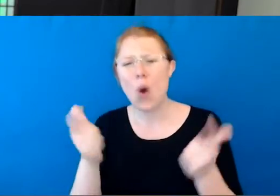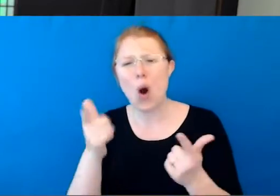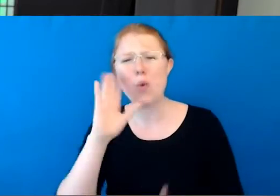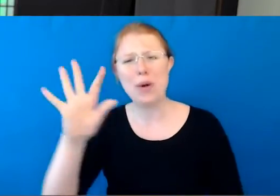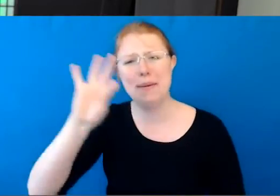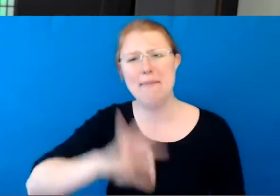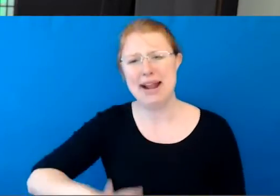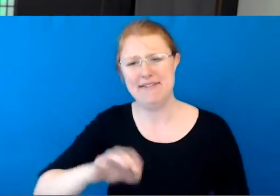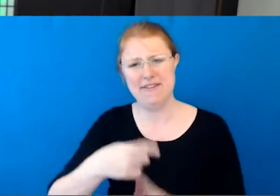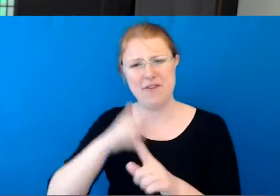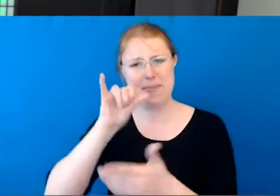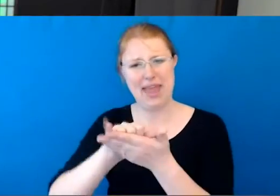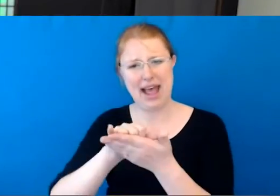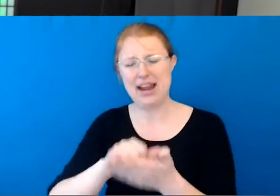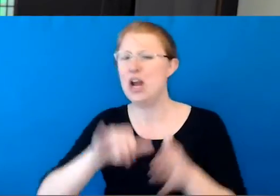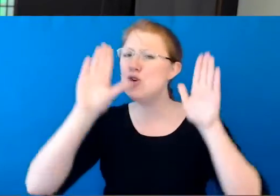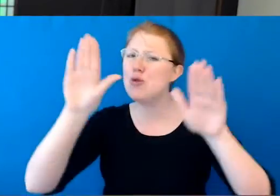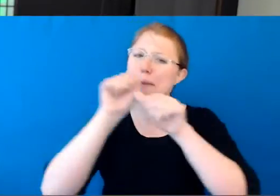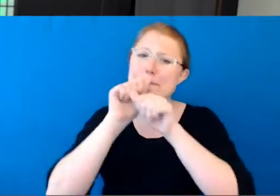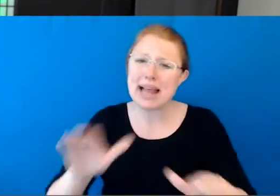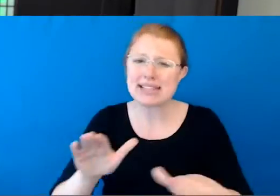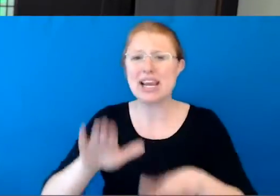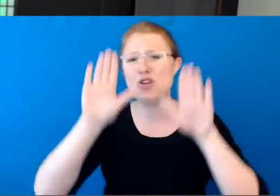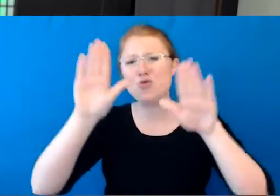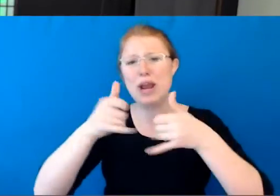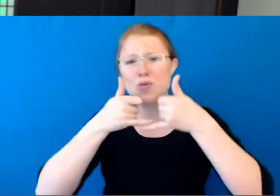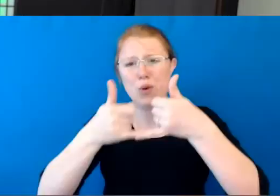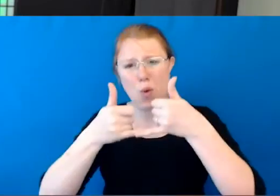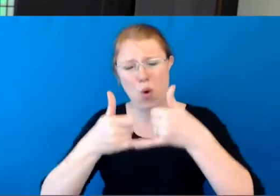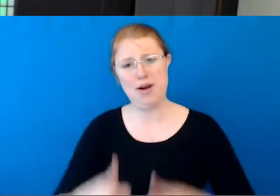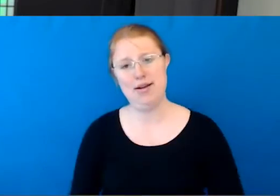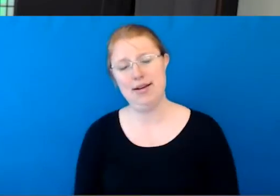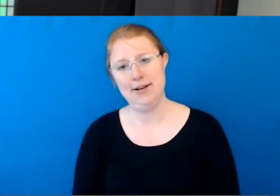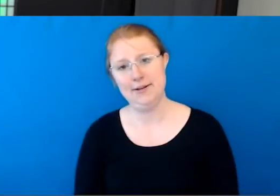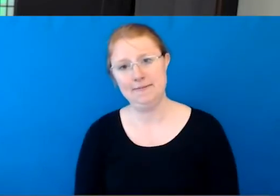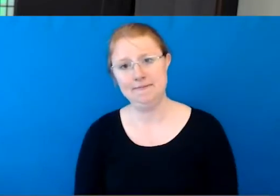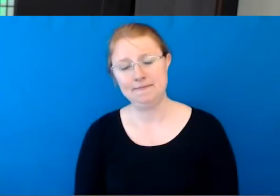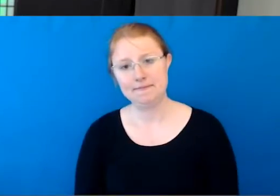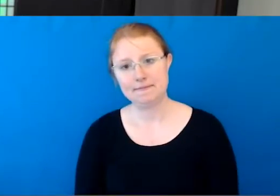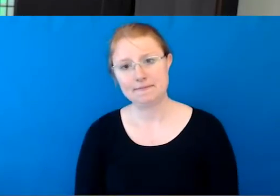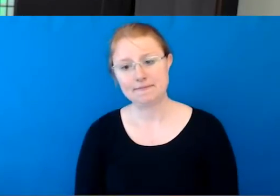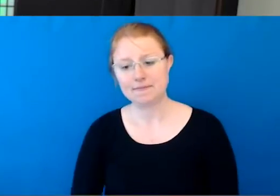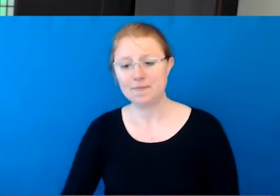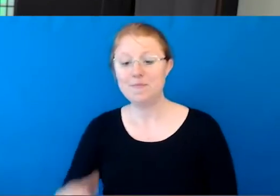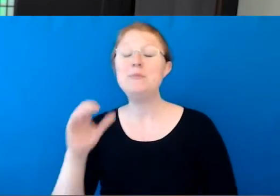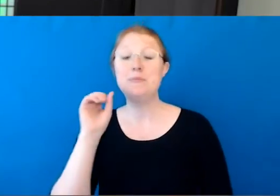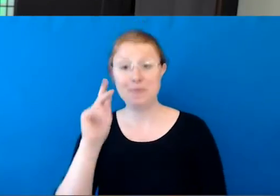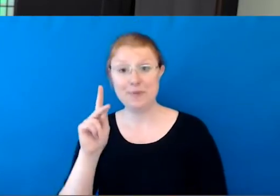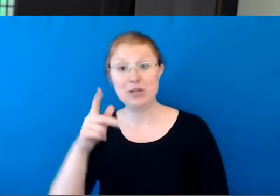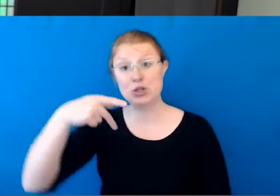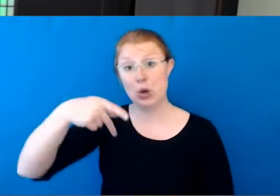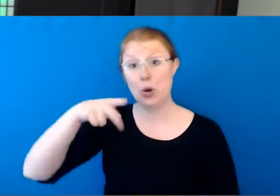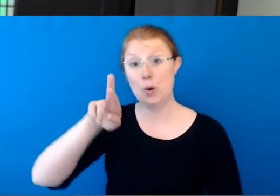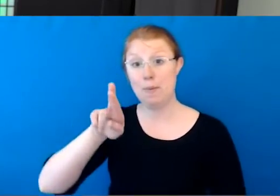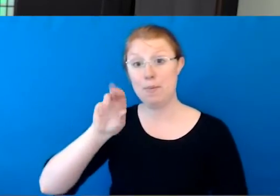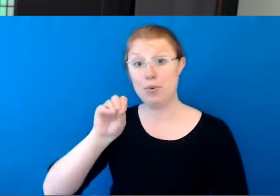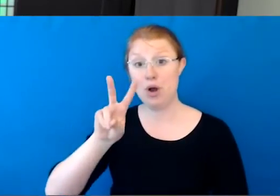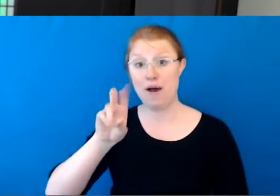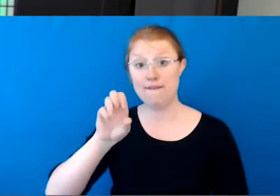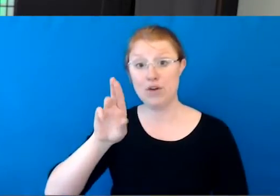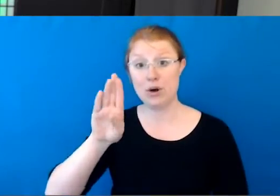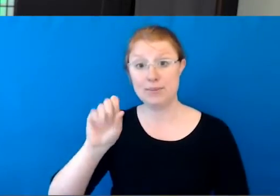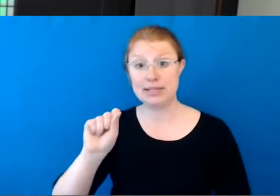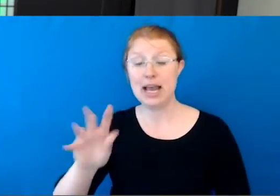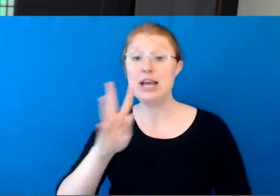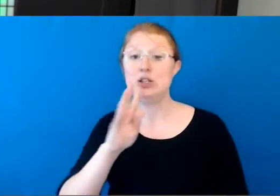that binding is together in the name of Jesus and in a household where God is lifted up, then there